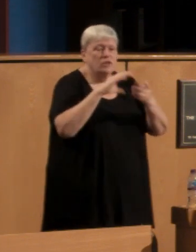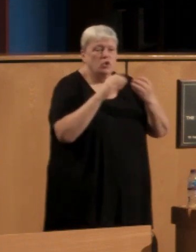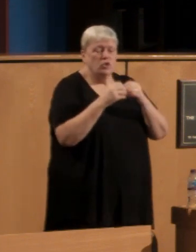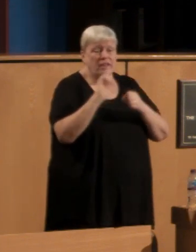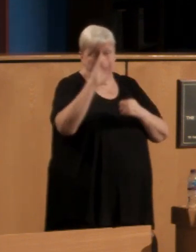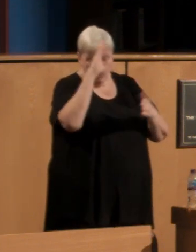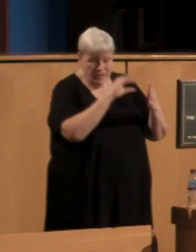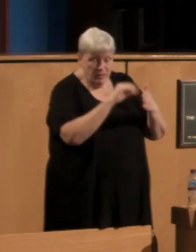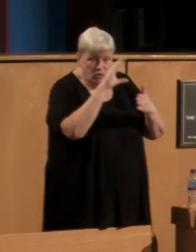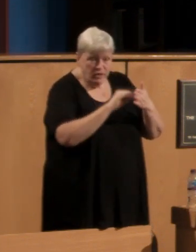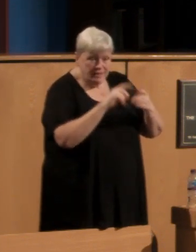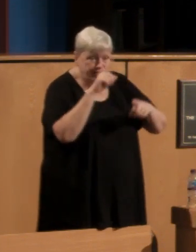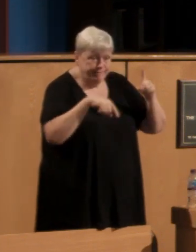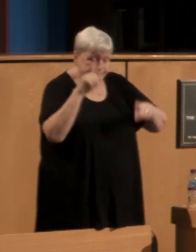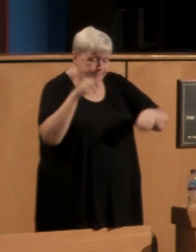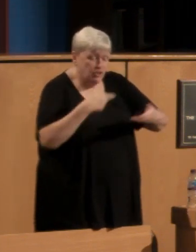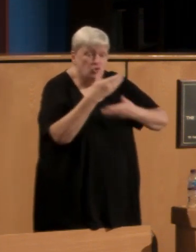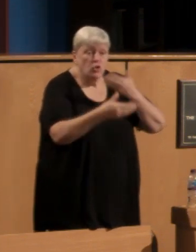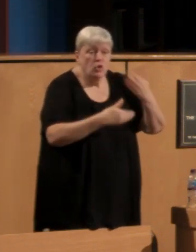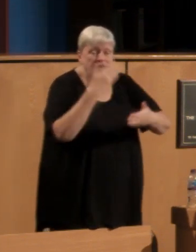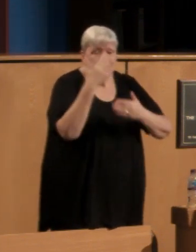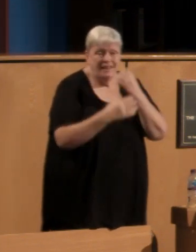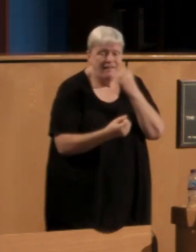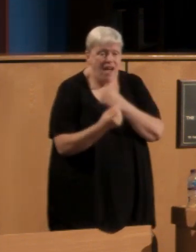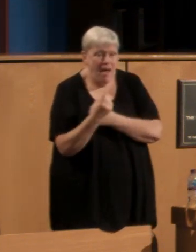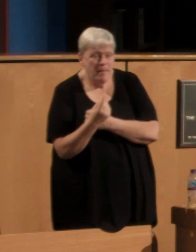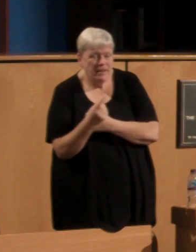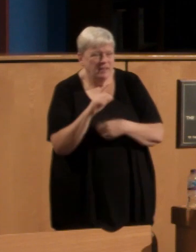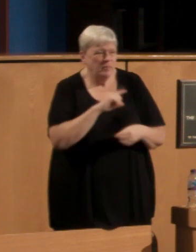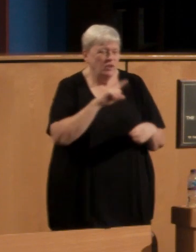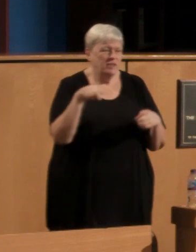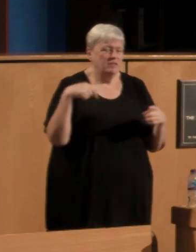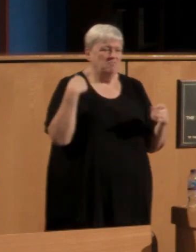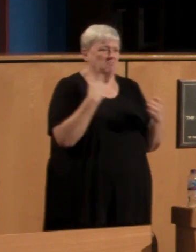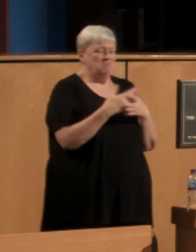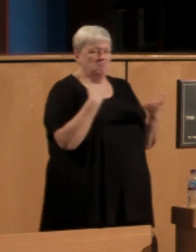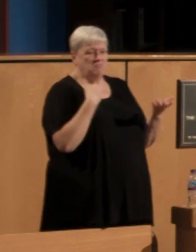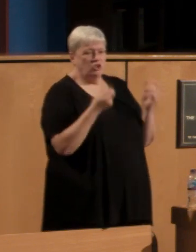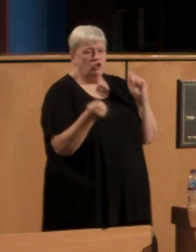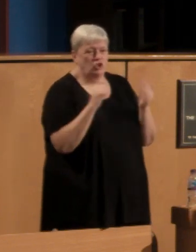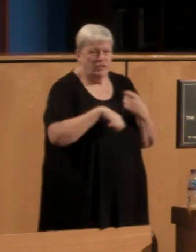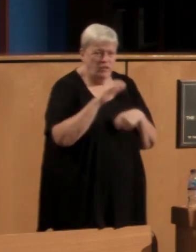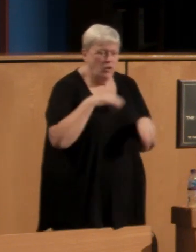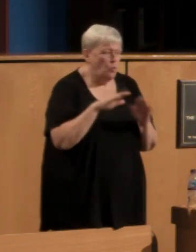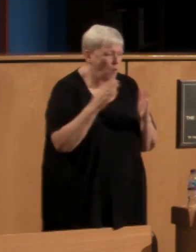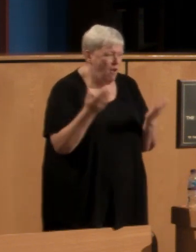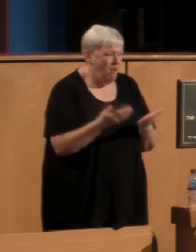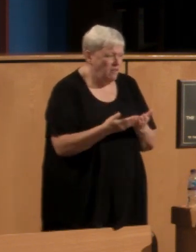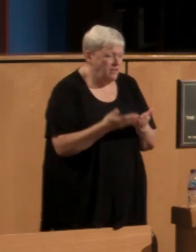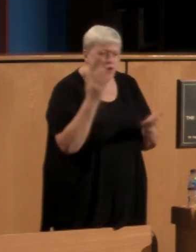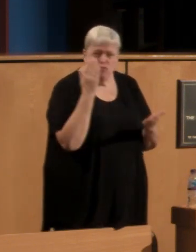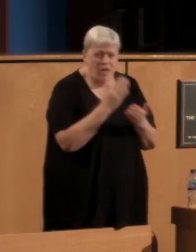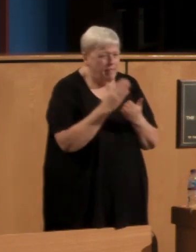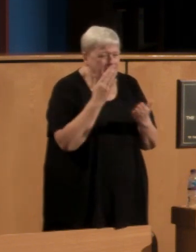are having is never heavy-handed, because that's just populating your world in a realistic way, whatever that means in a fantasy